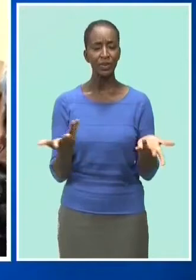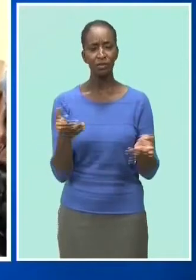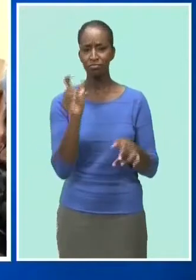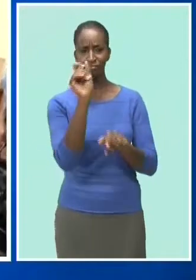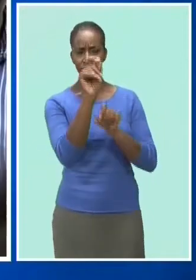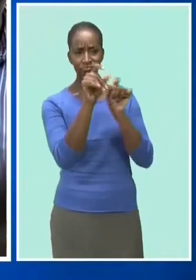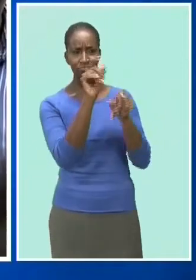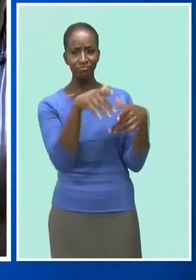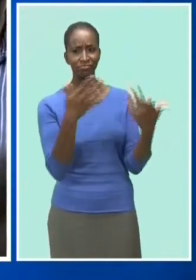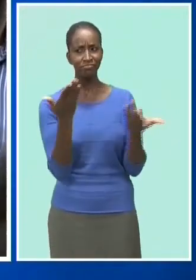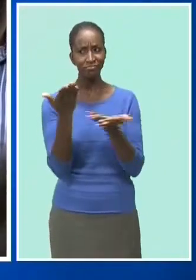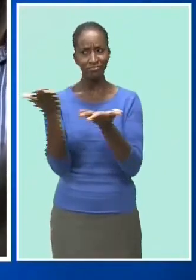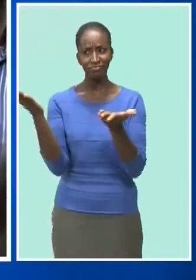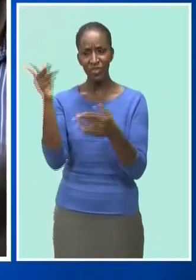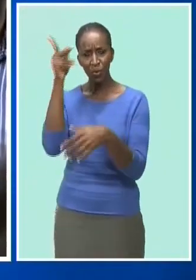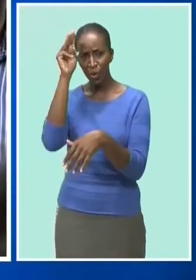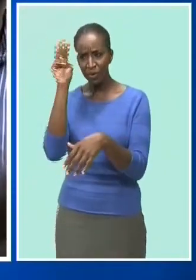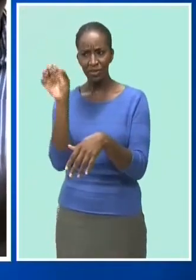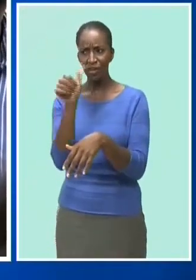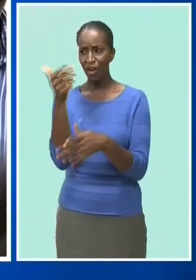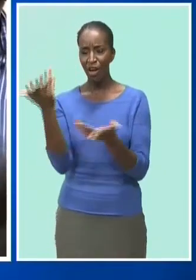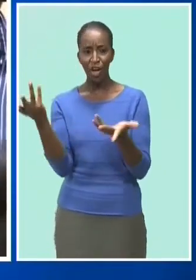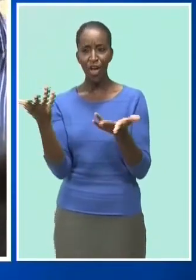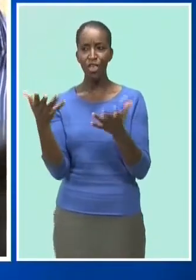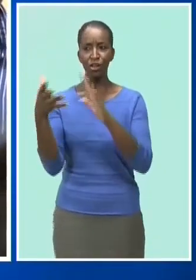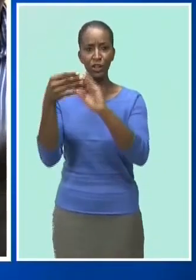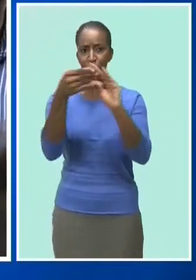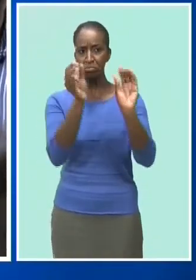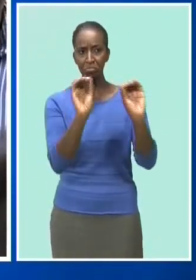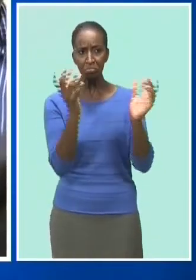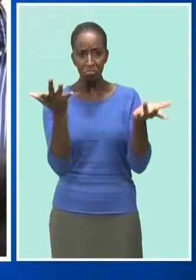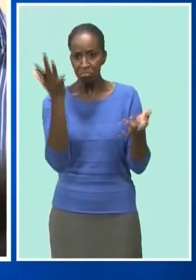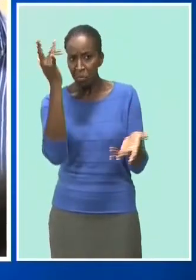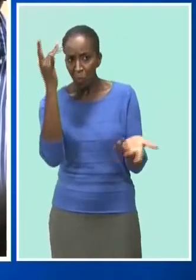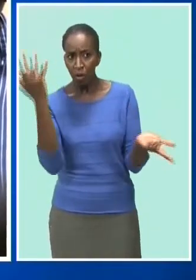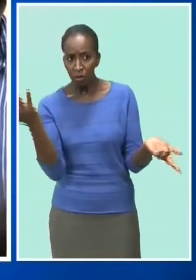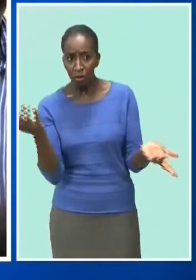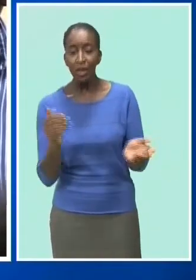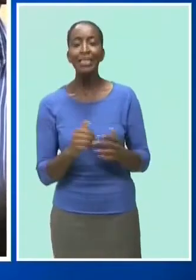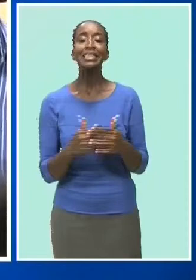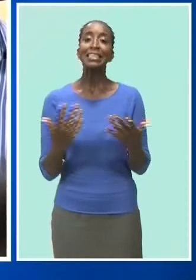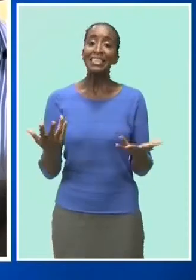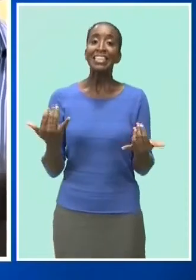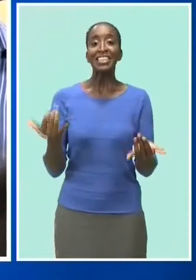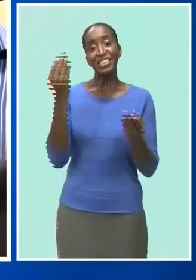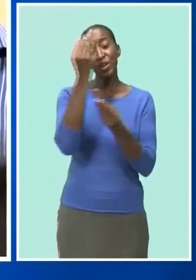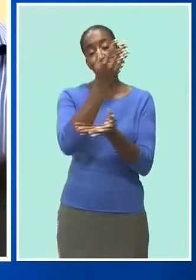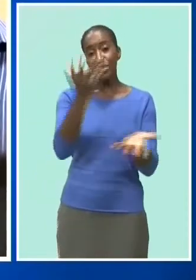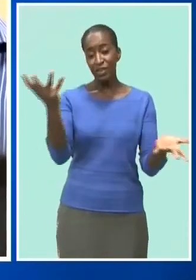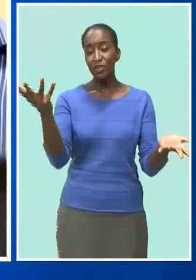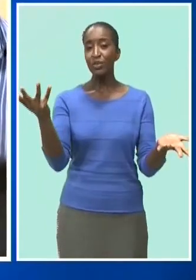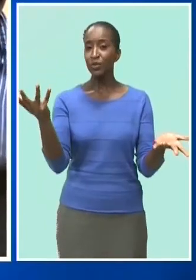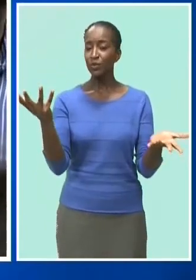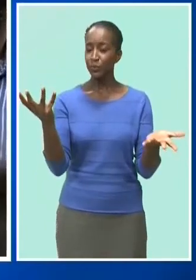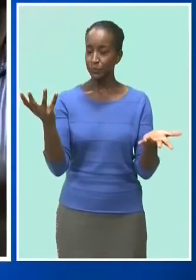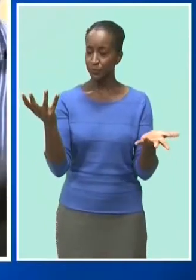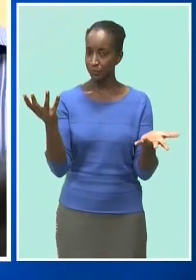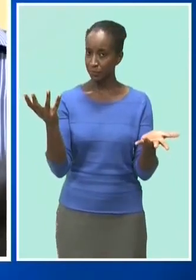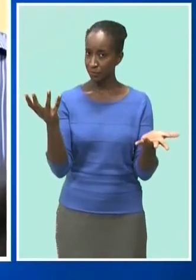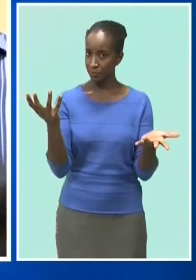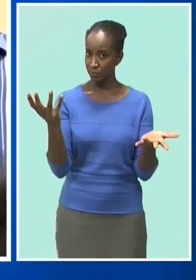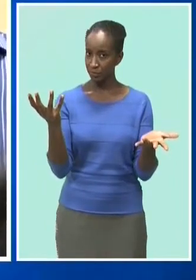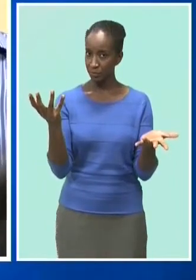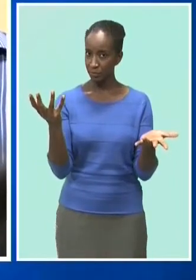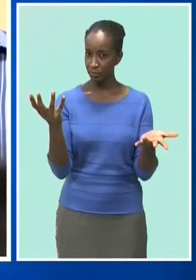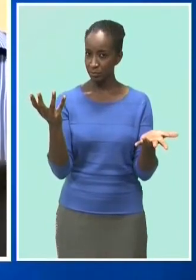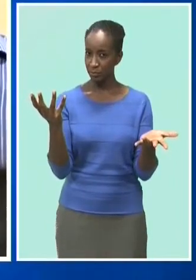leaders on the issue. The only thing I can say at this point that they can be assured that we are working diligently together